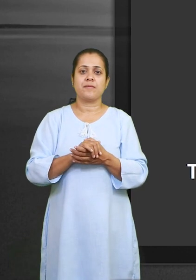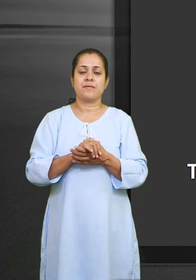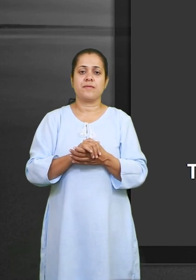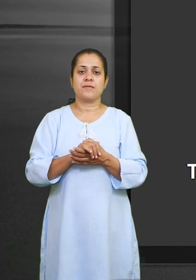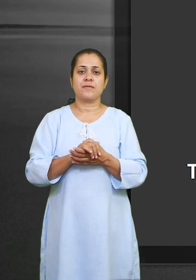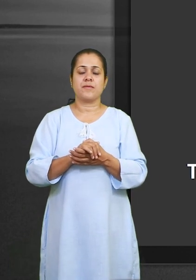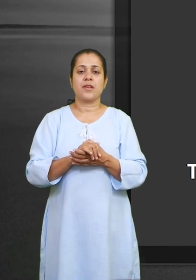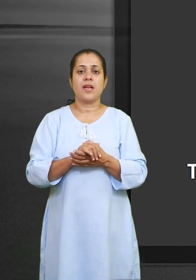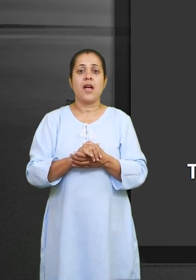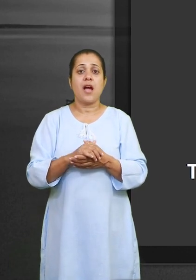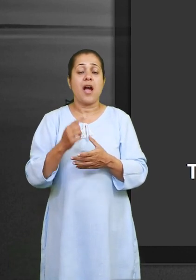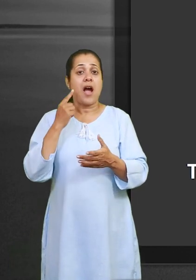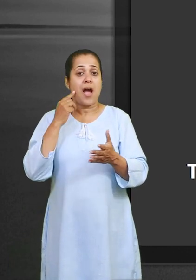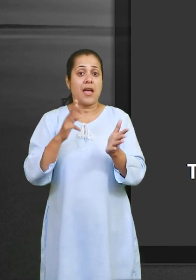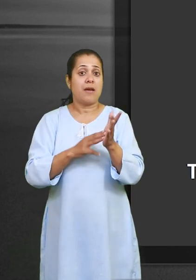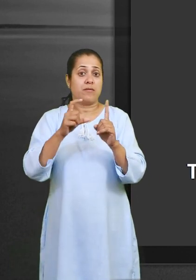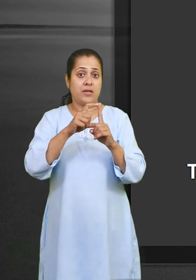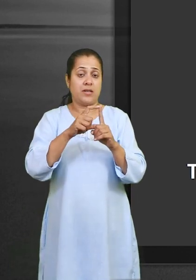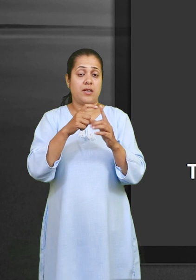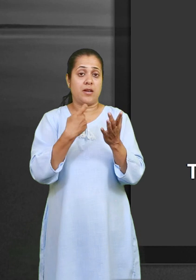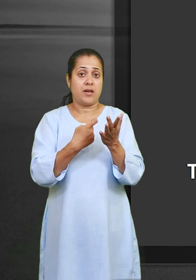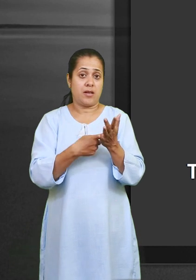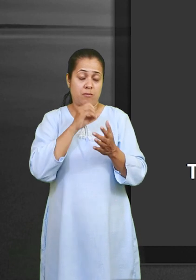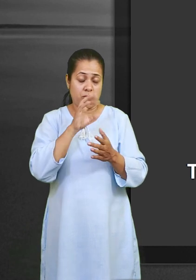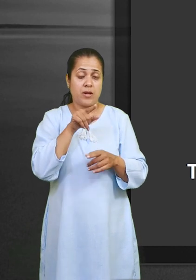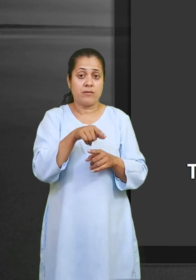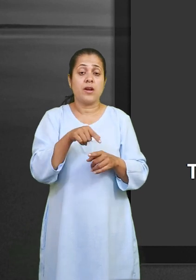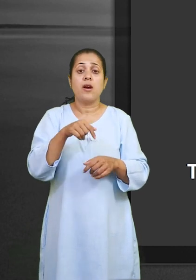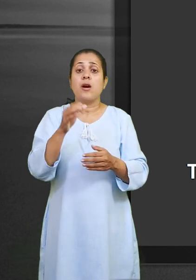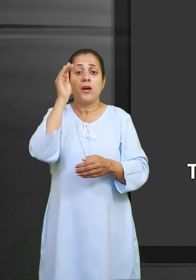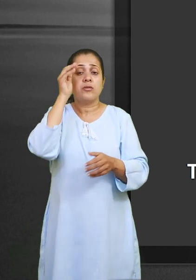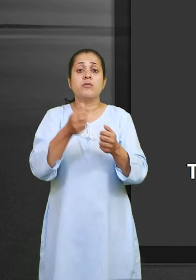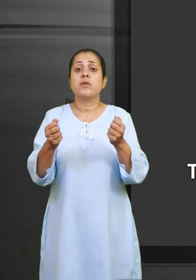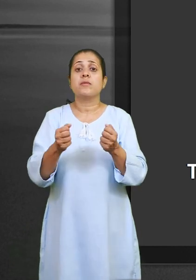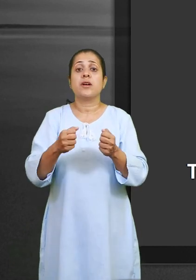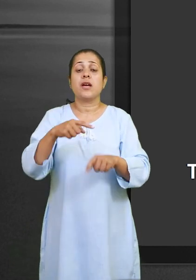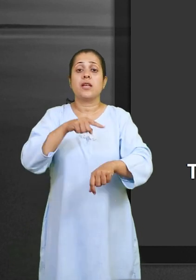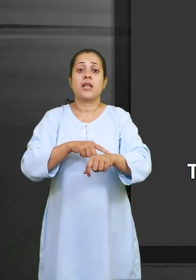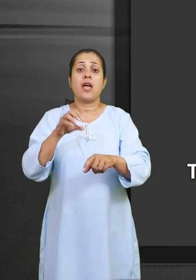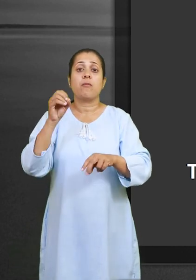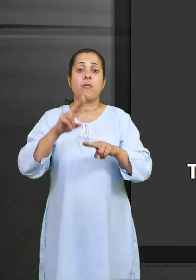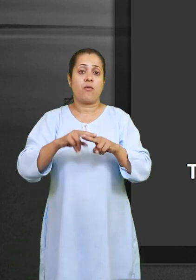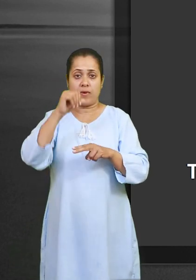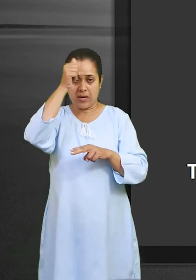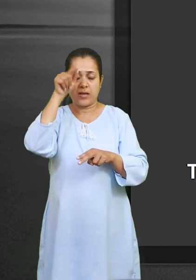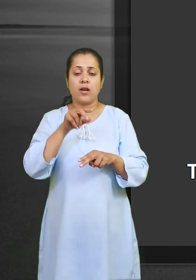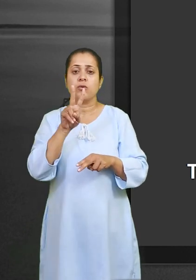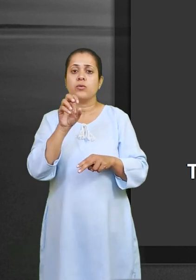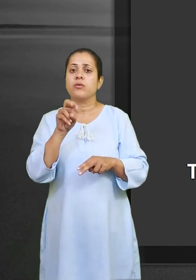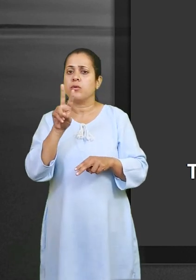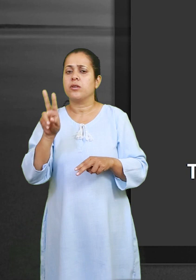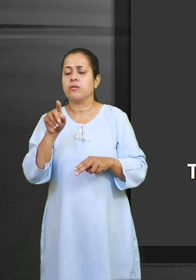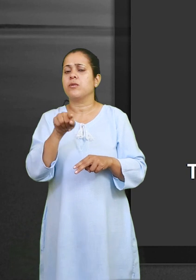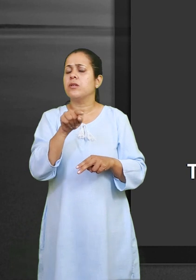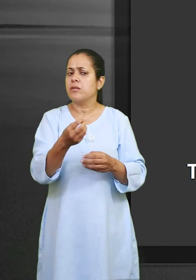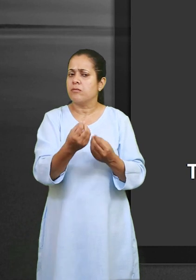An IMD report in Times of India on the 2nd of April 2022